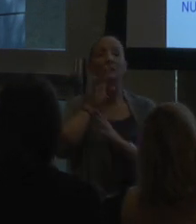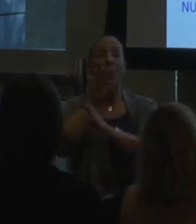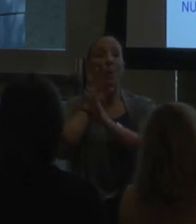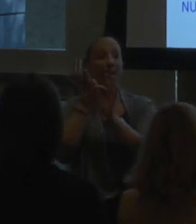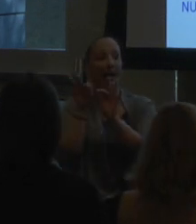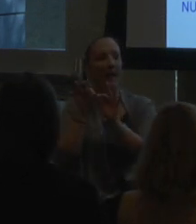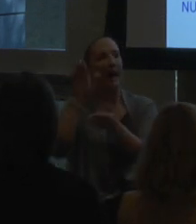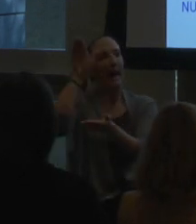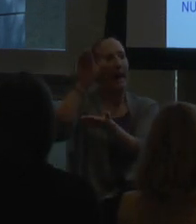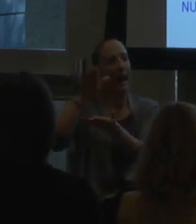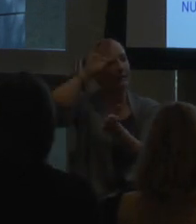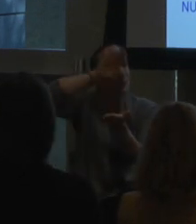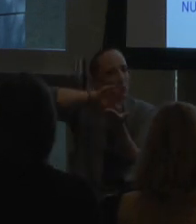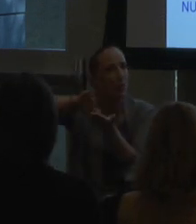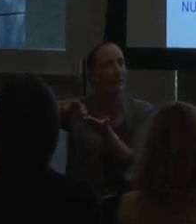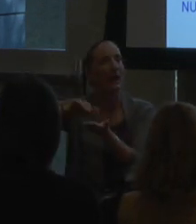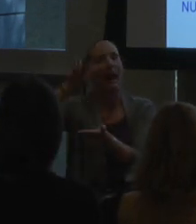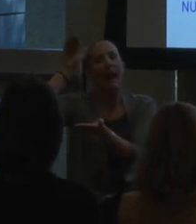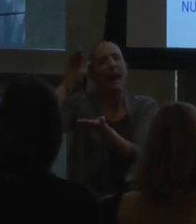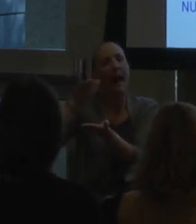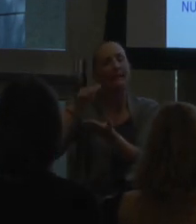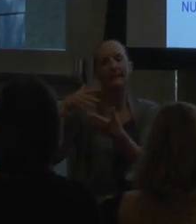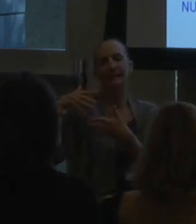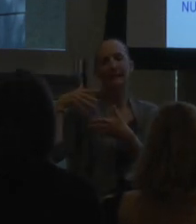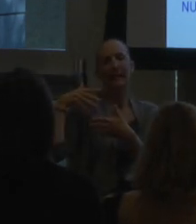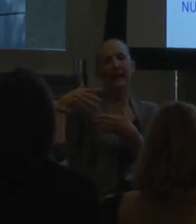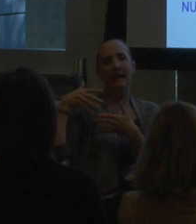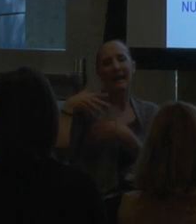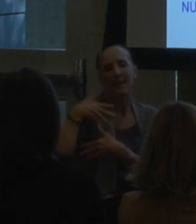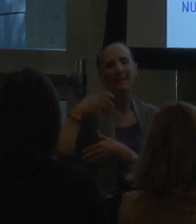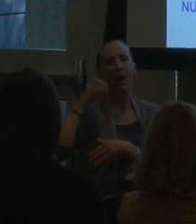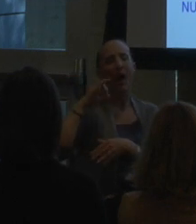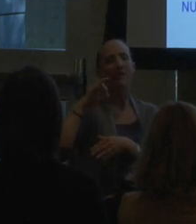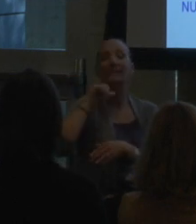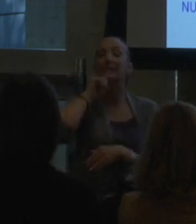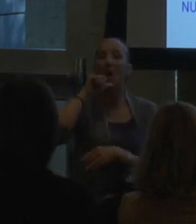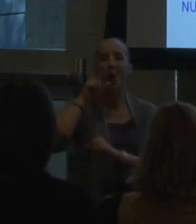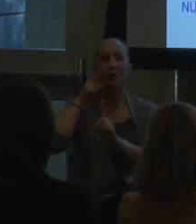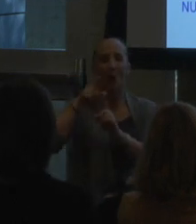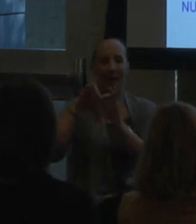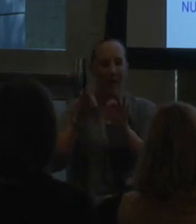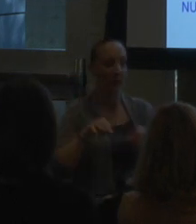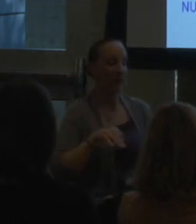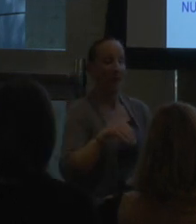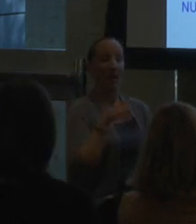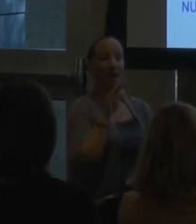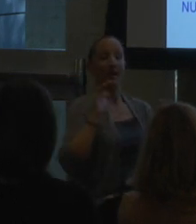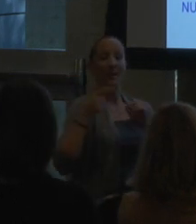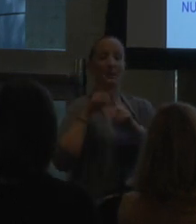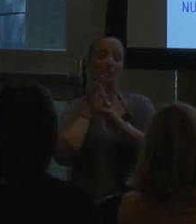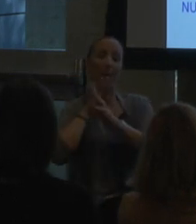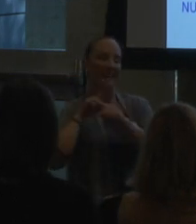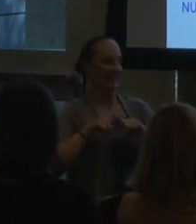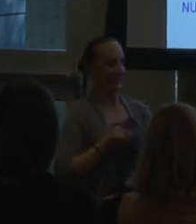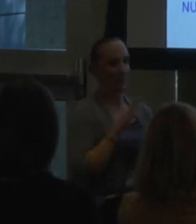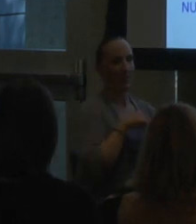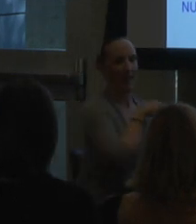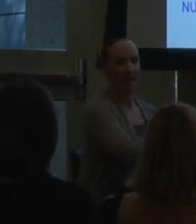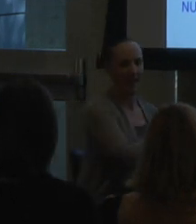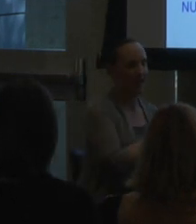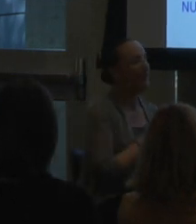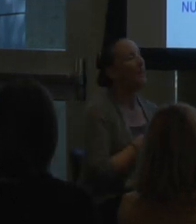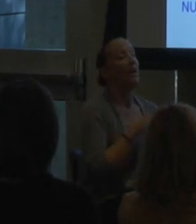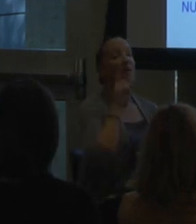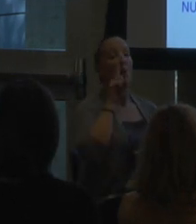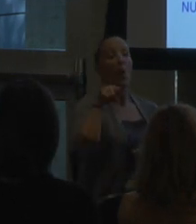less suppression, less inhibition of the non-target language of ASL compared to spoken language speakers. So